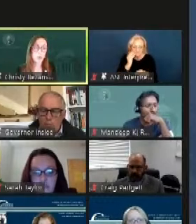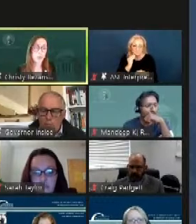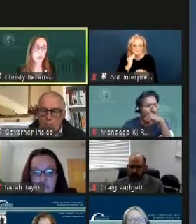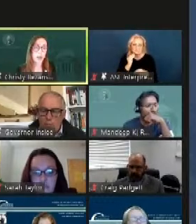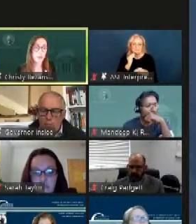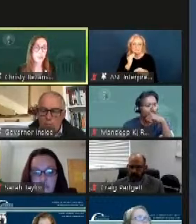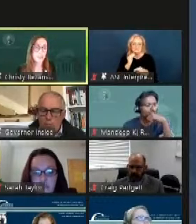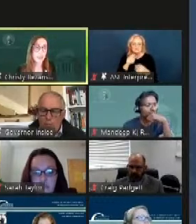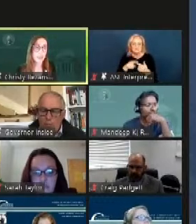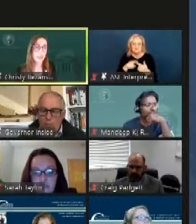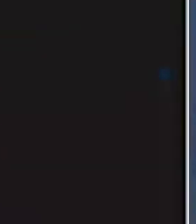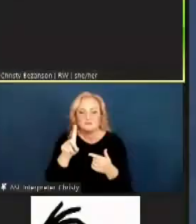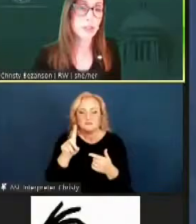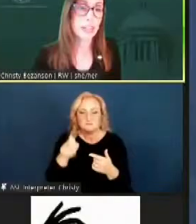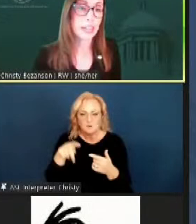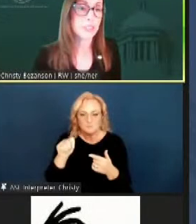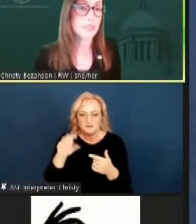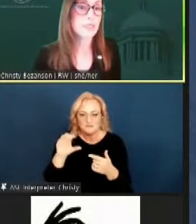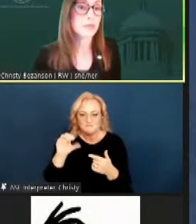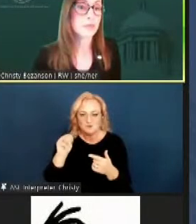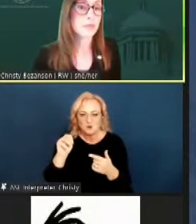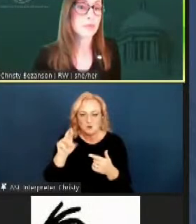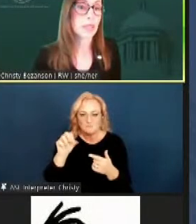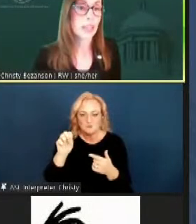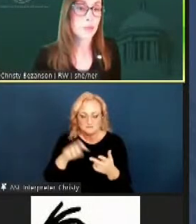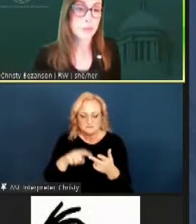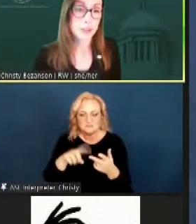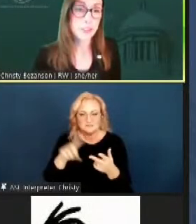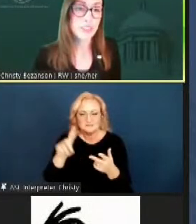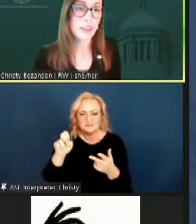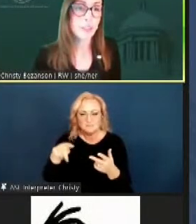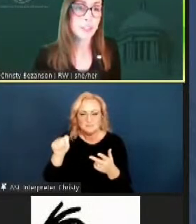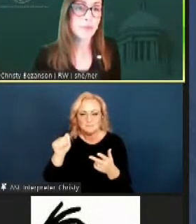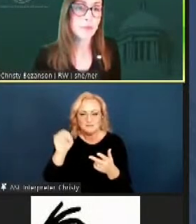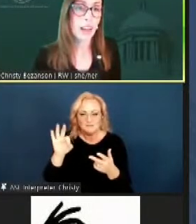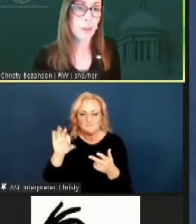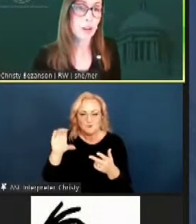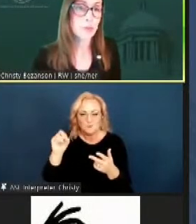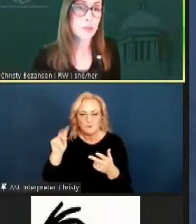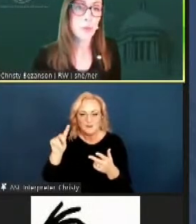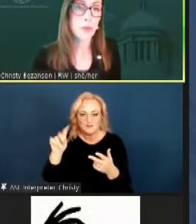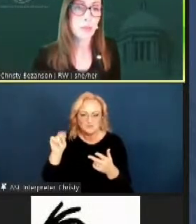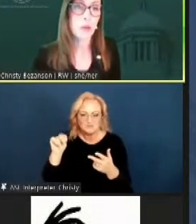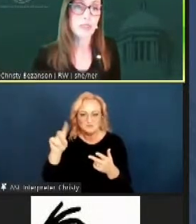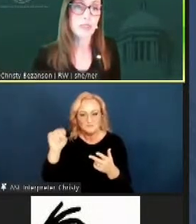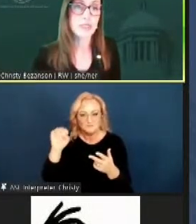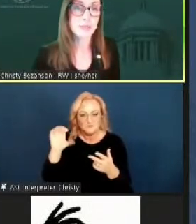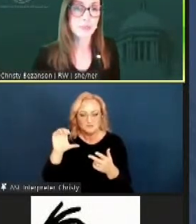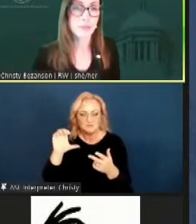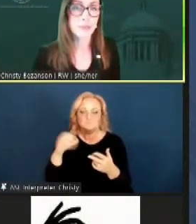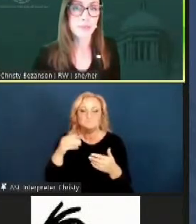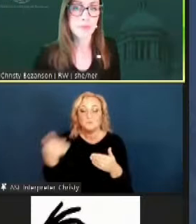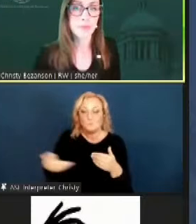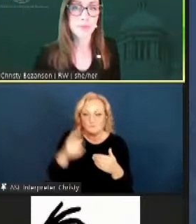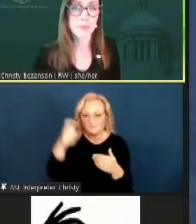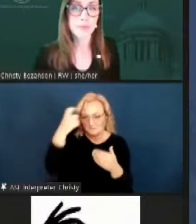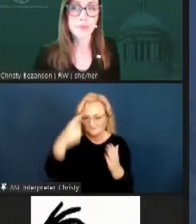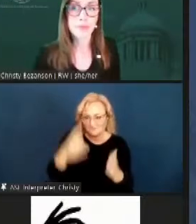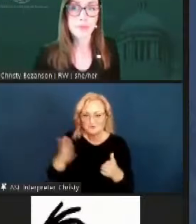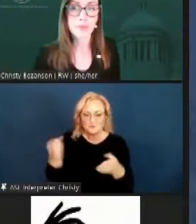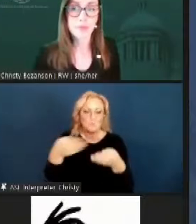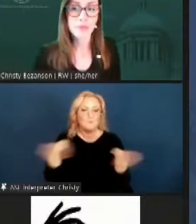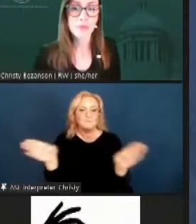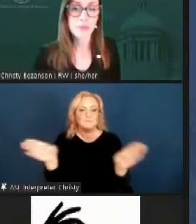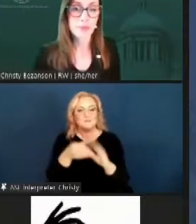the Department of Commerce, and the Department of Corrections. First, Governor, I welcome your opening remarks. Thank